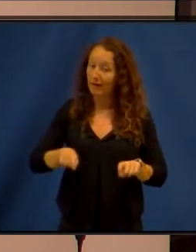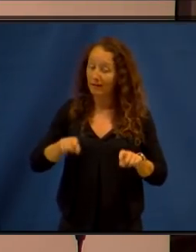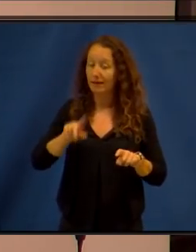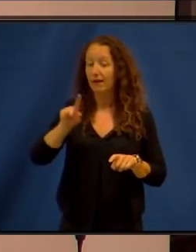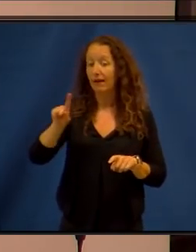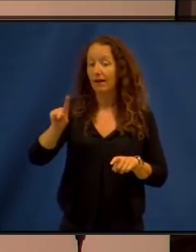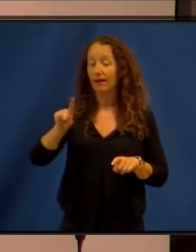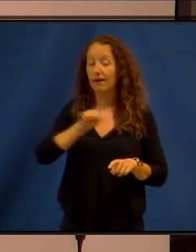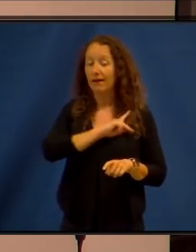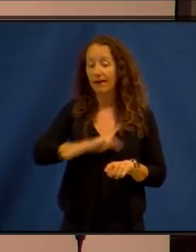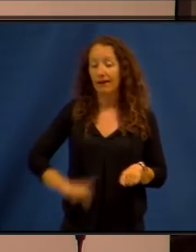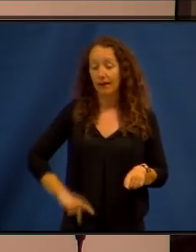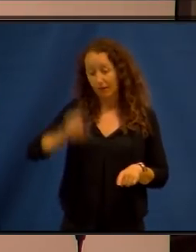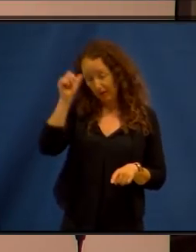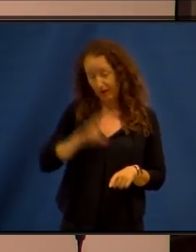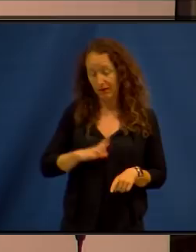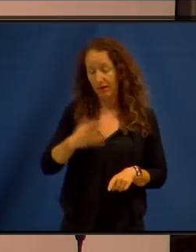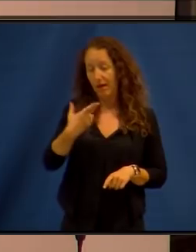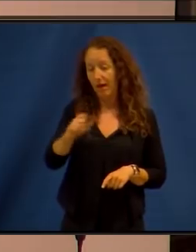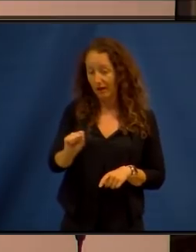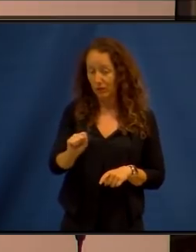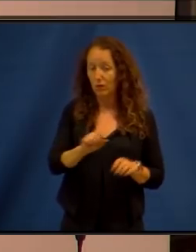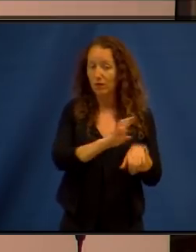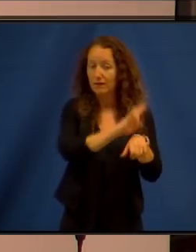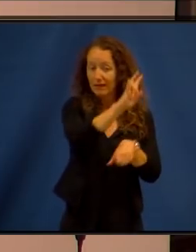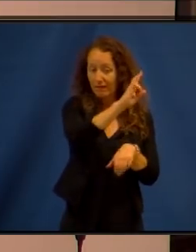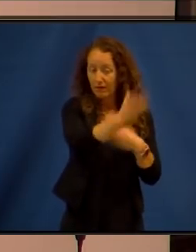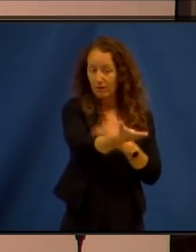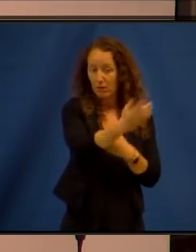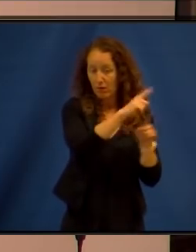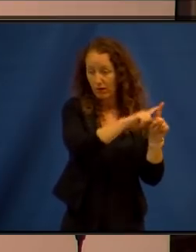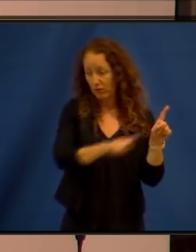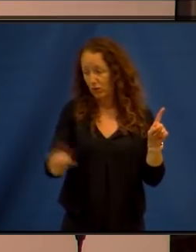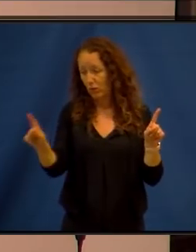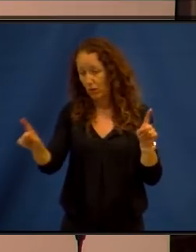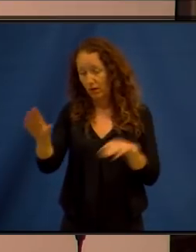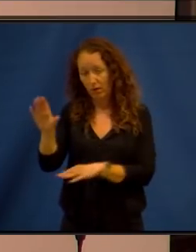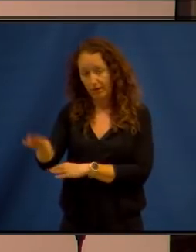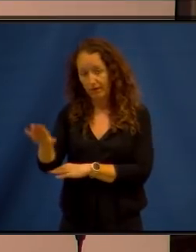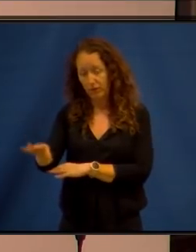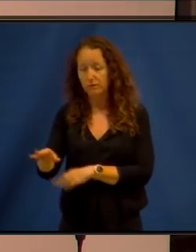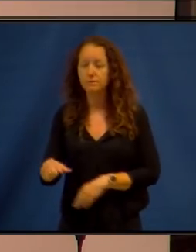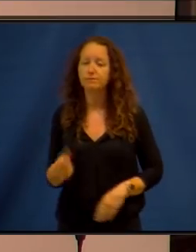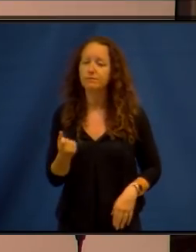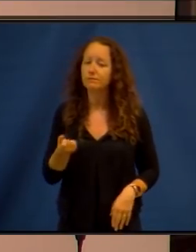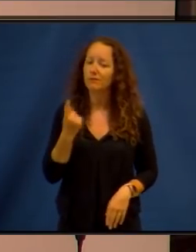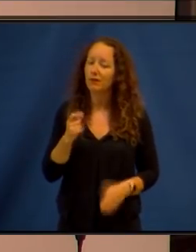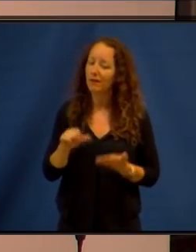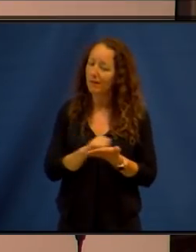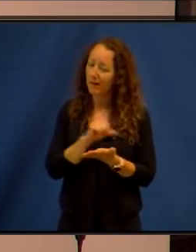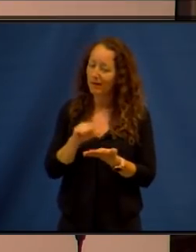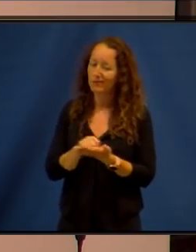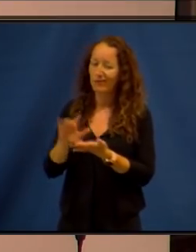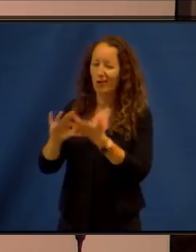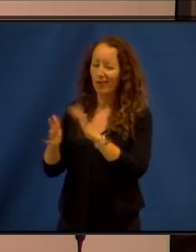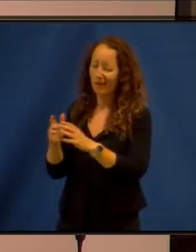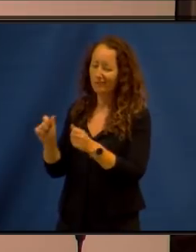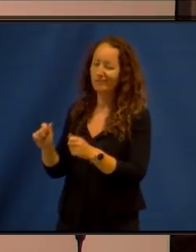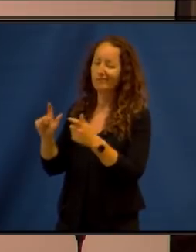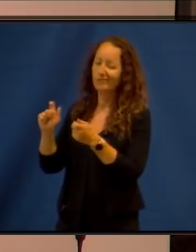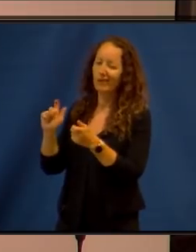1 p.m. this Saturday. I do know that that's a webpage that's continually being updated